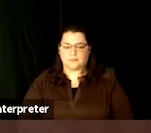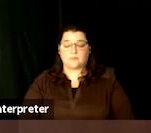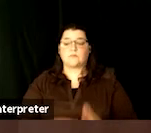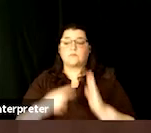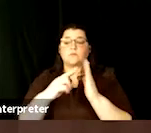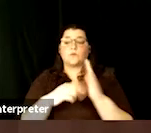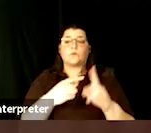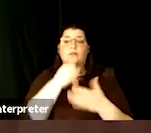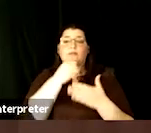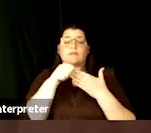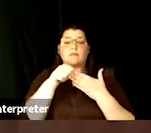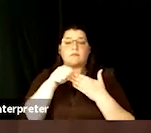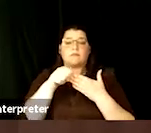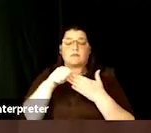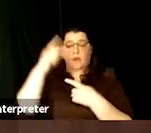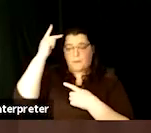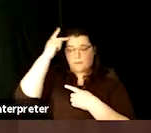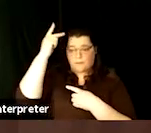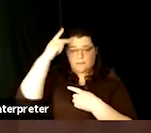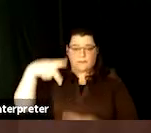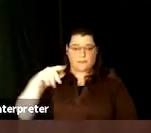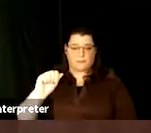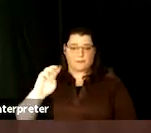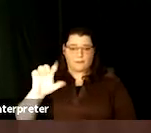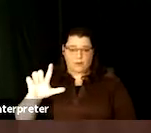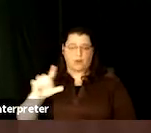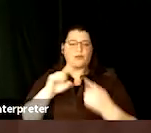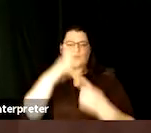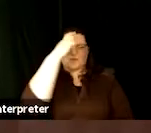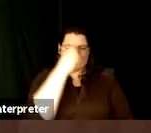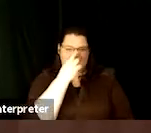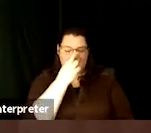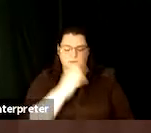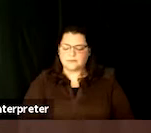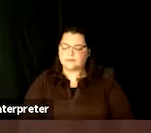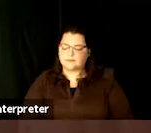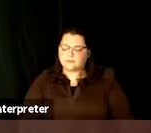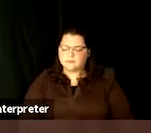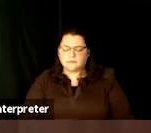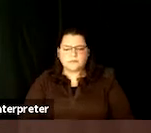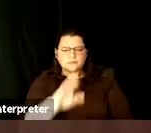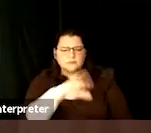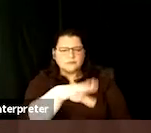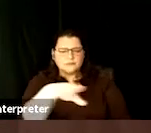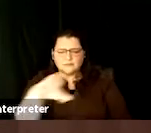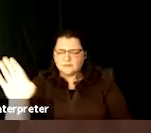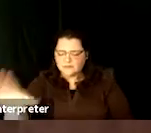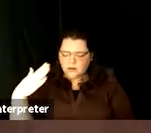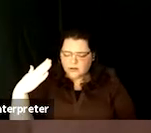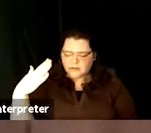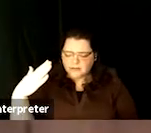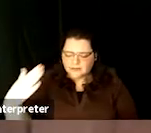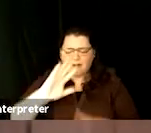Do you not know that all of us have been baptized into Jesus Christ? We're baptized into his death.